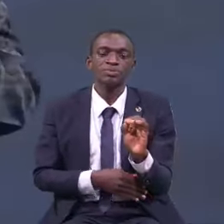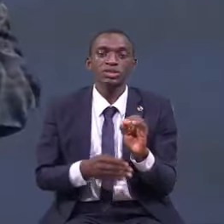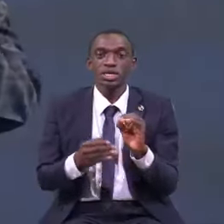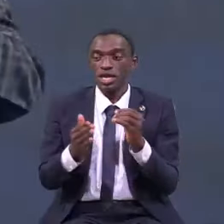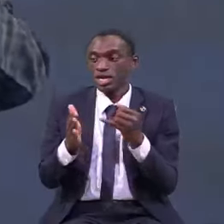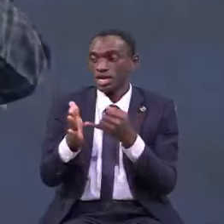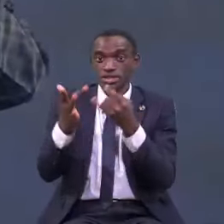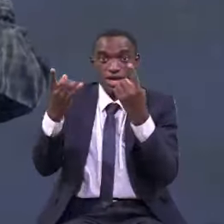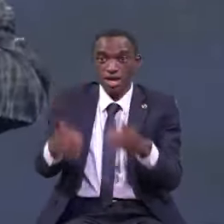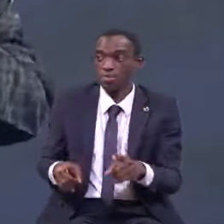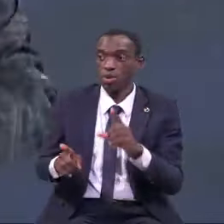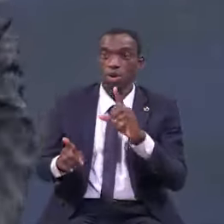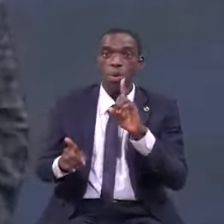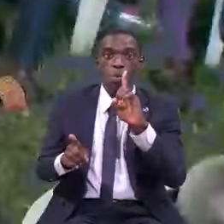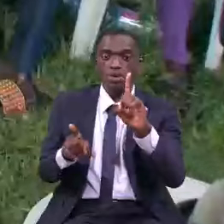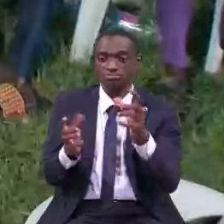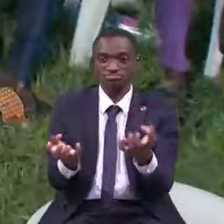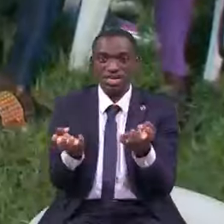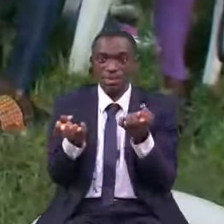a leper to him.